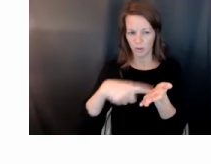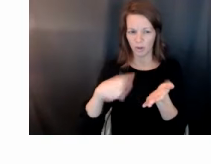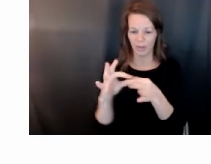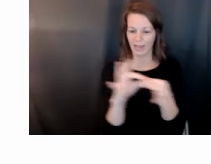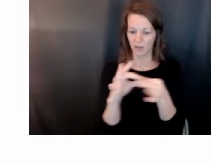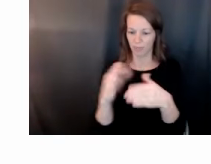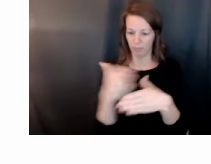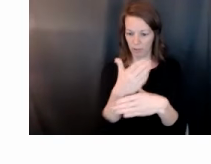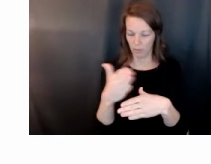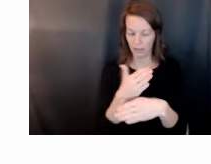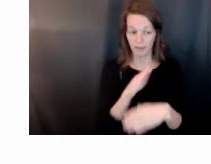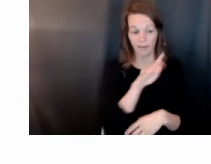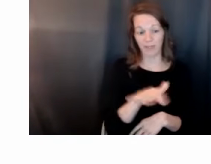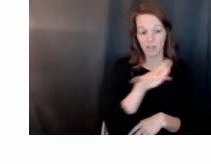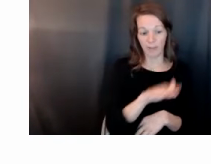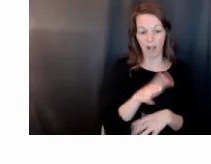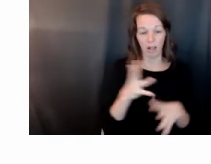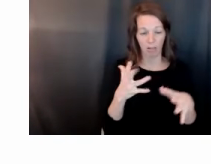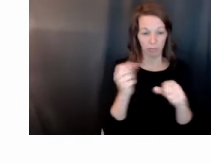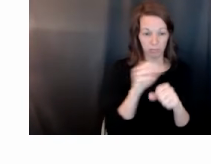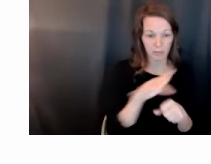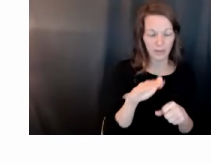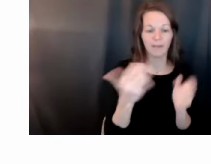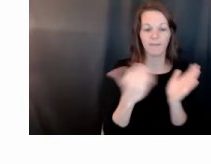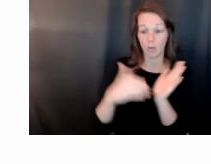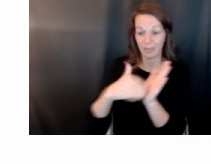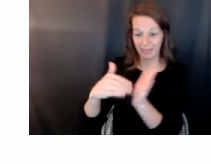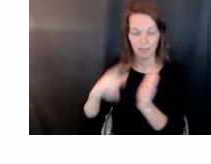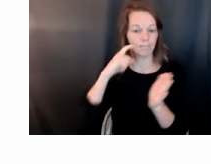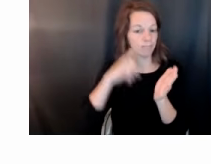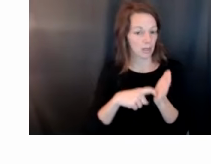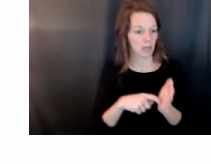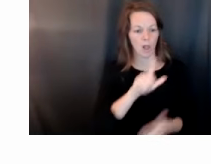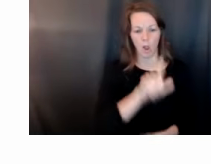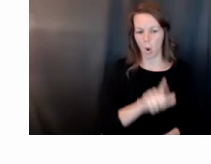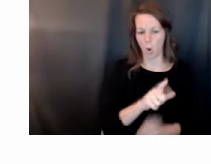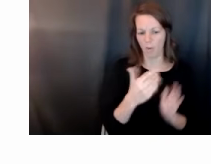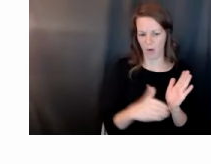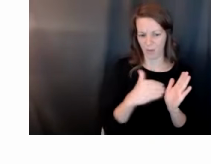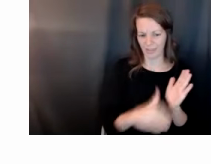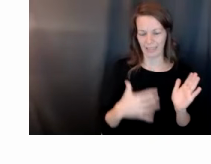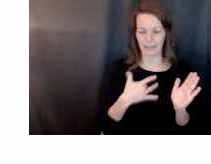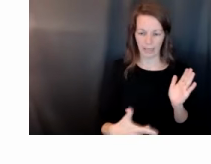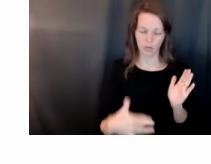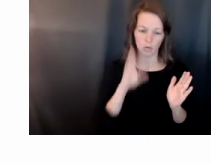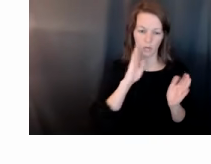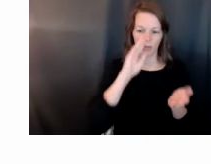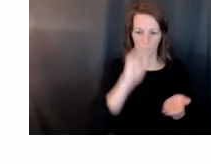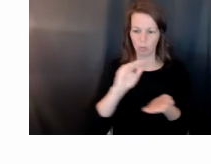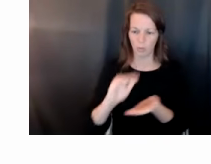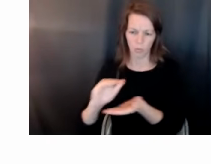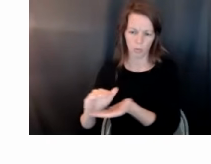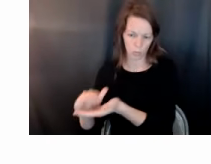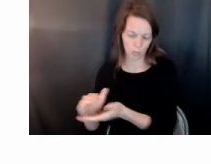relationship between fingerspelling reduction and frequency, he found that low frequency tokens continue to reduce across multiple